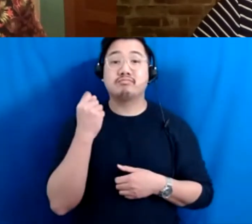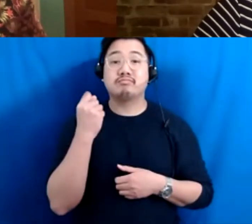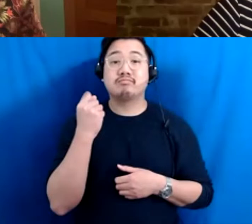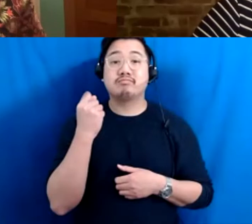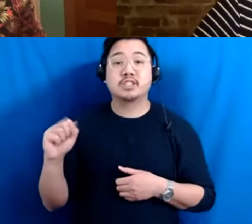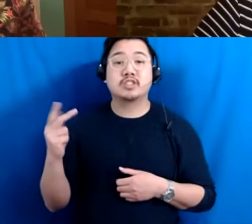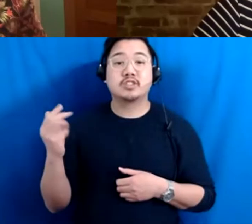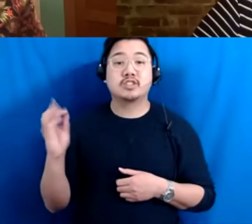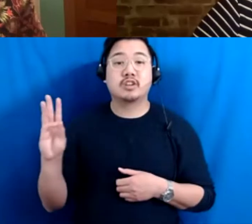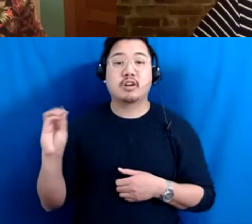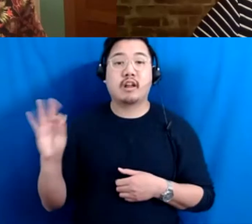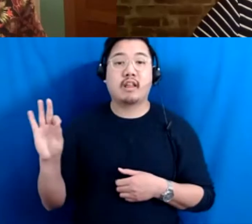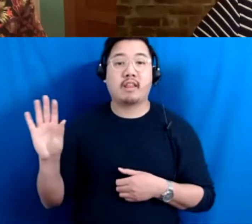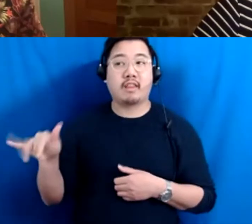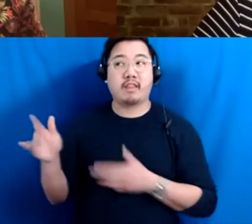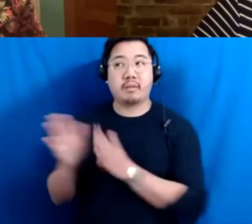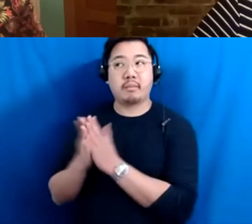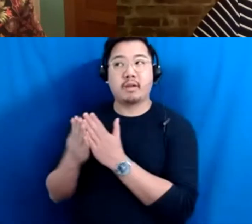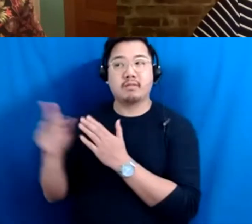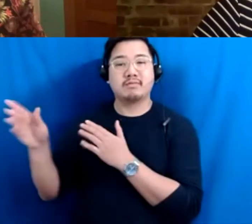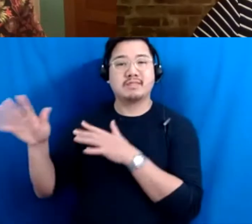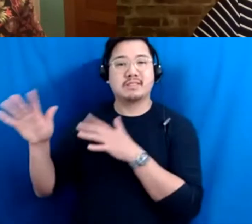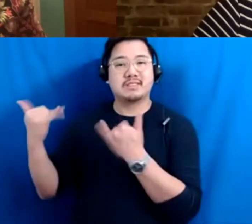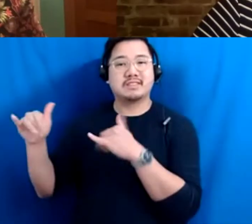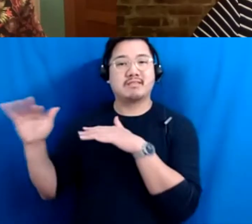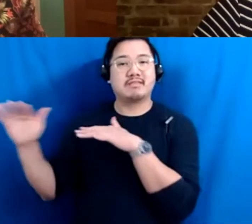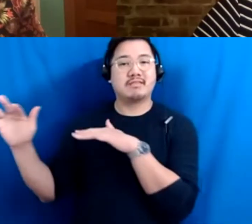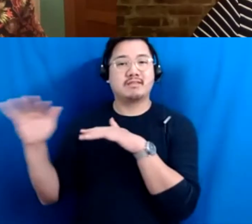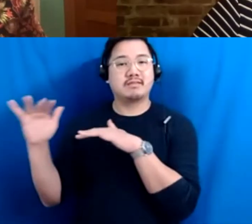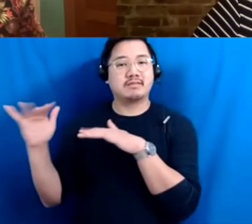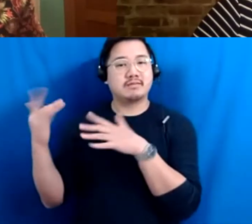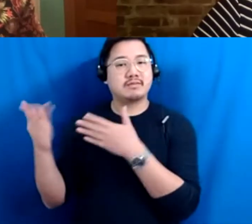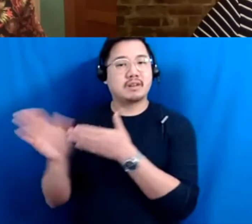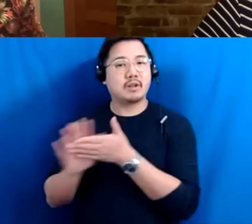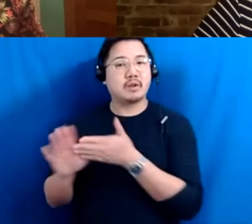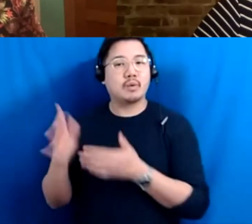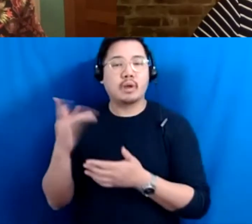um, around, because I love the book so much.